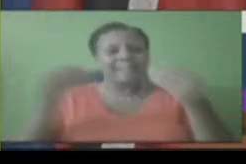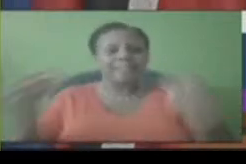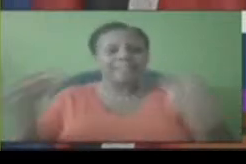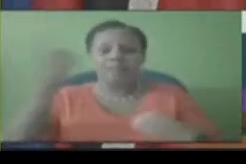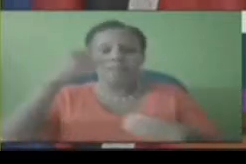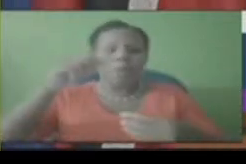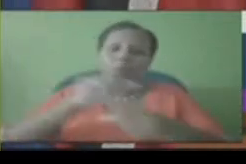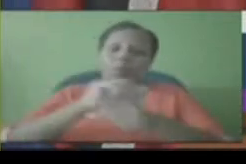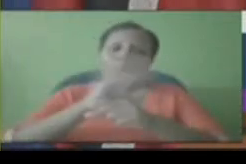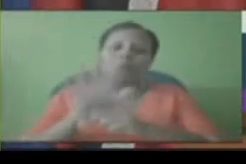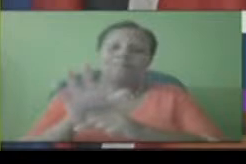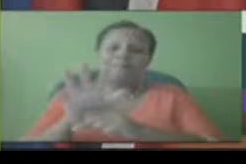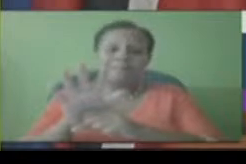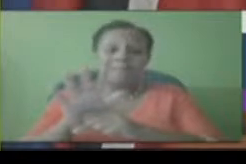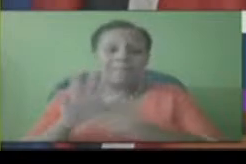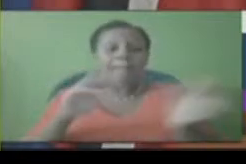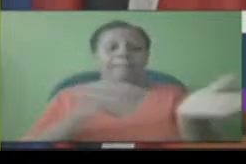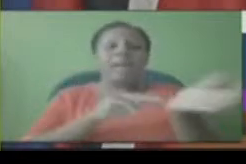remdesivir,